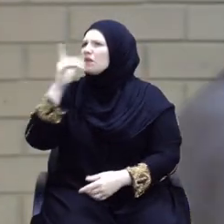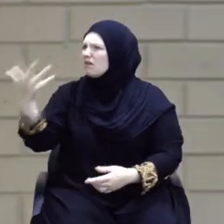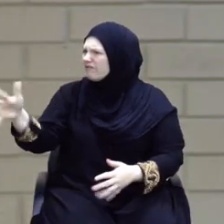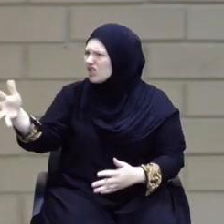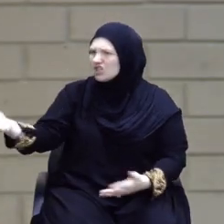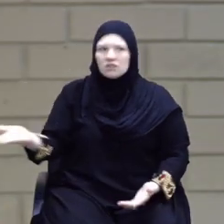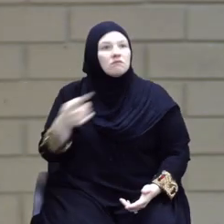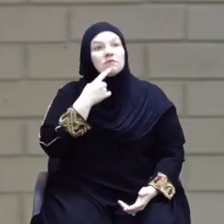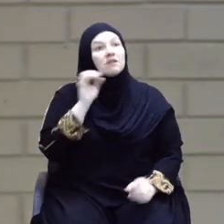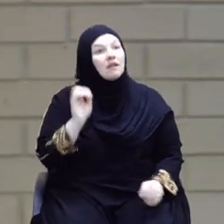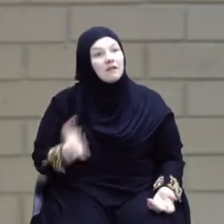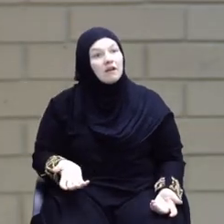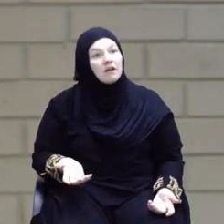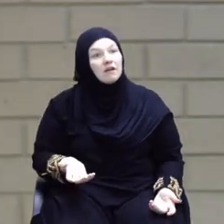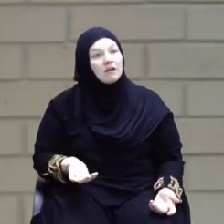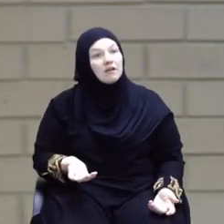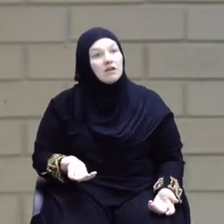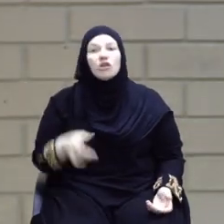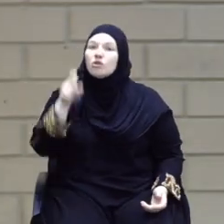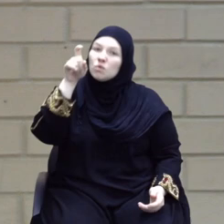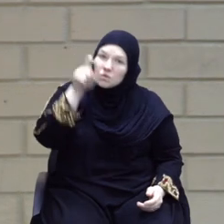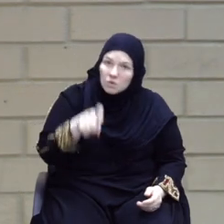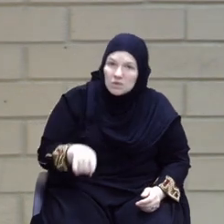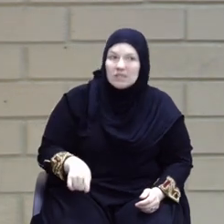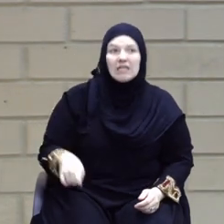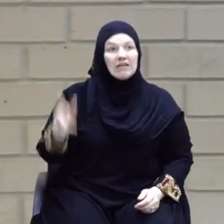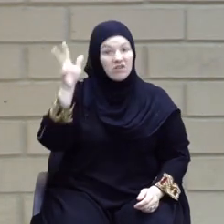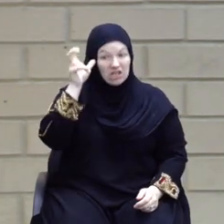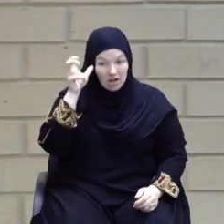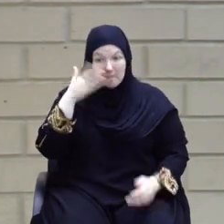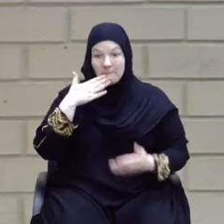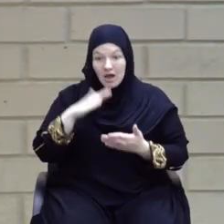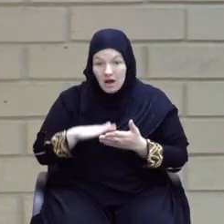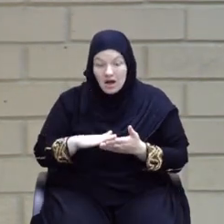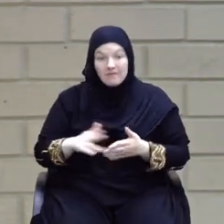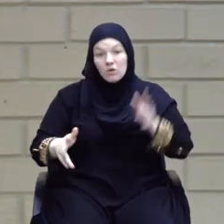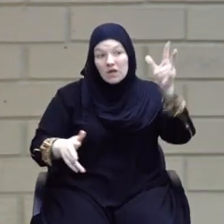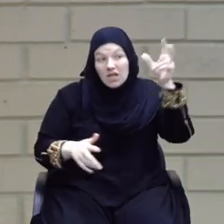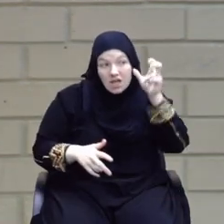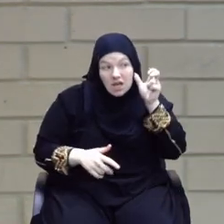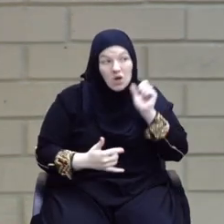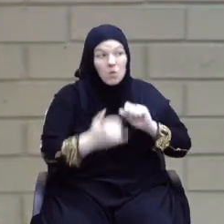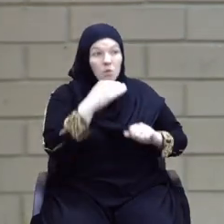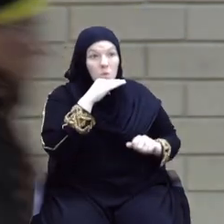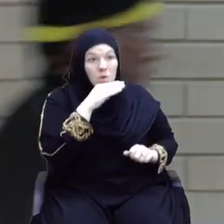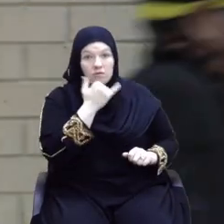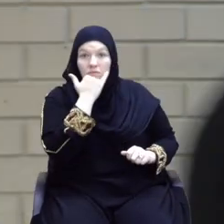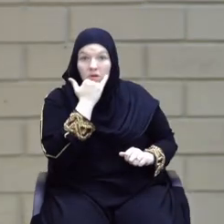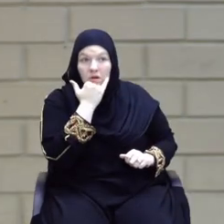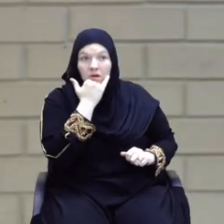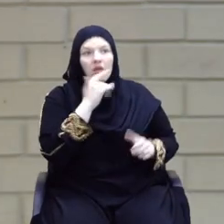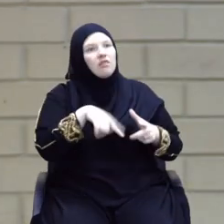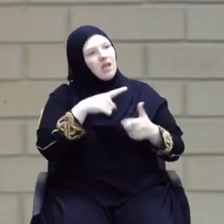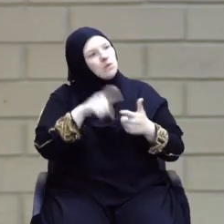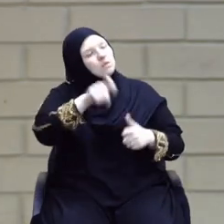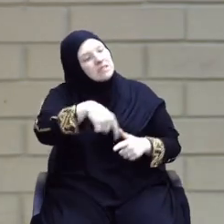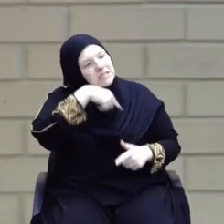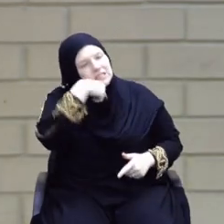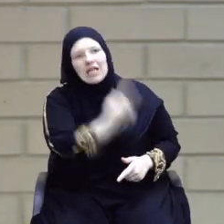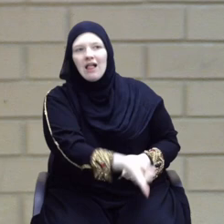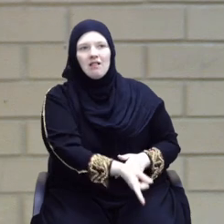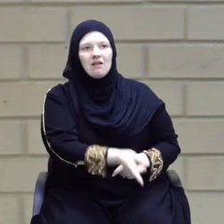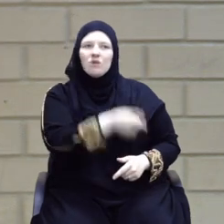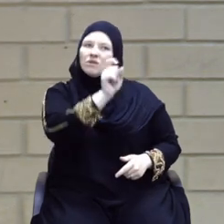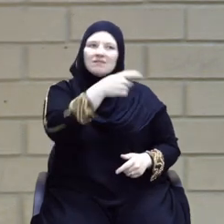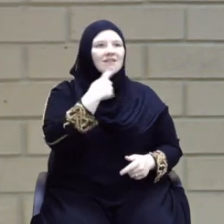to transform this positive force that we have within us to be a positive force that everyone feels that has an